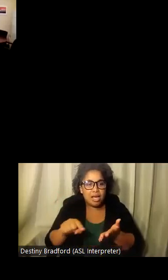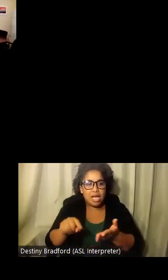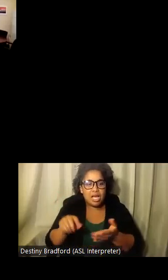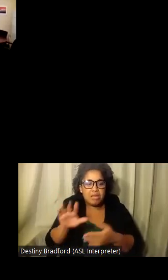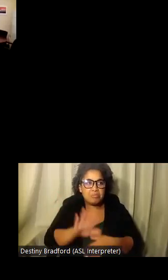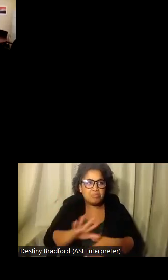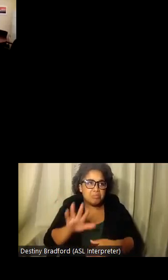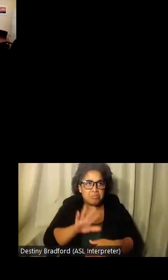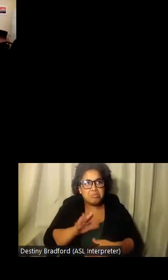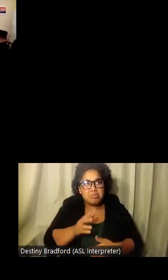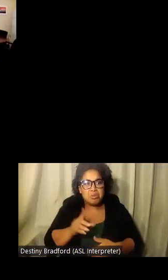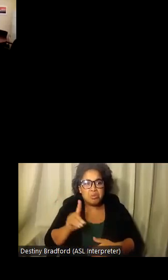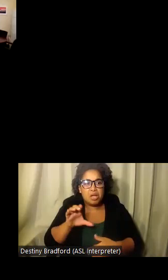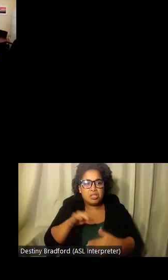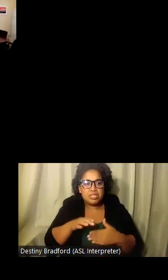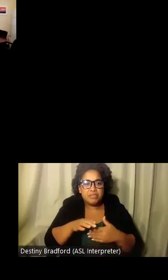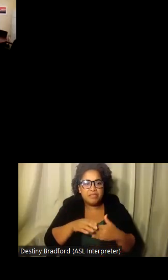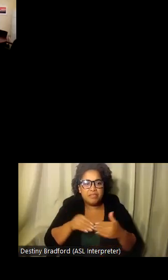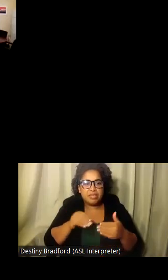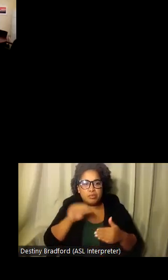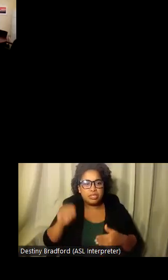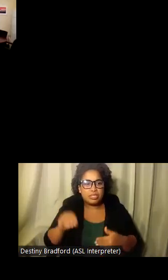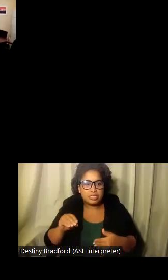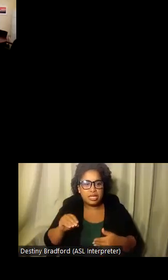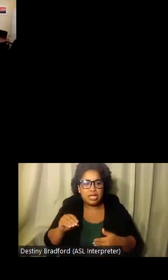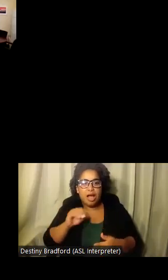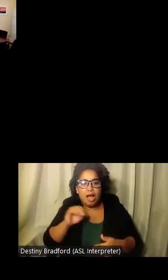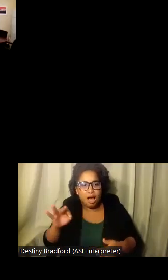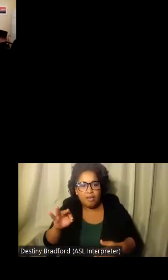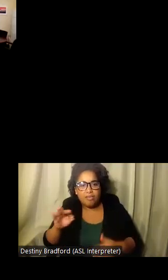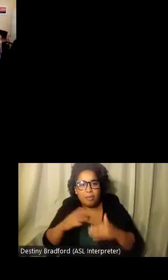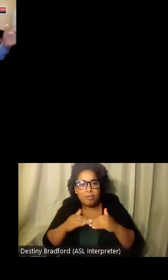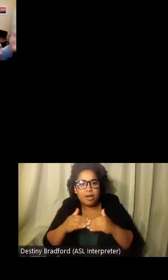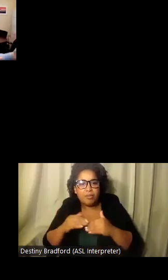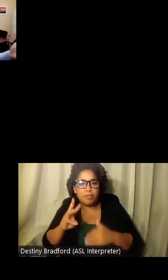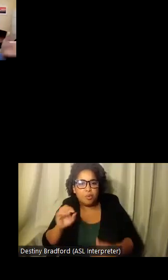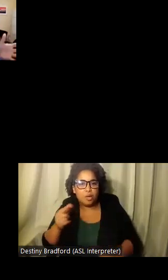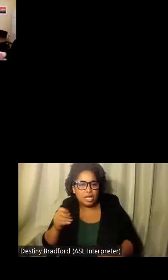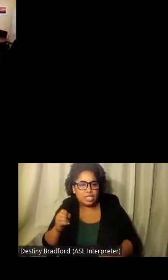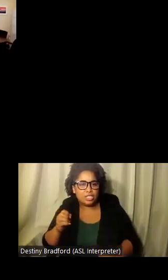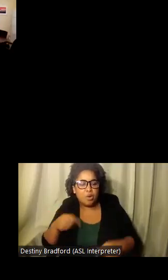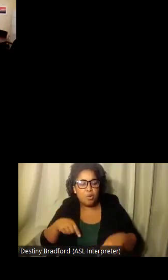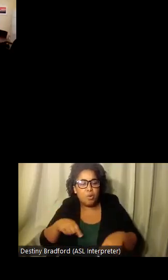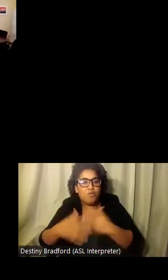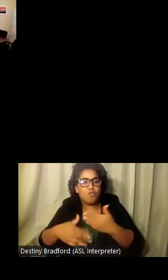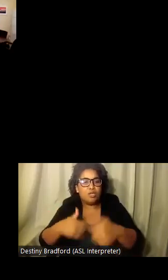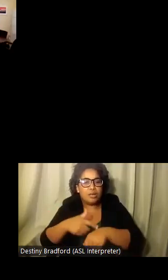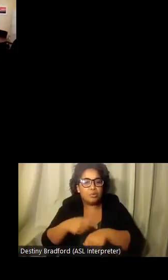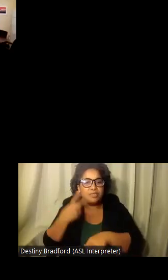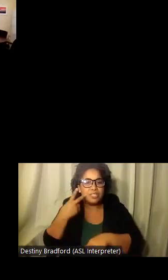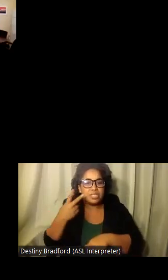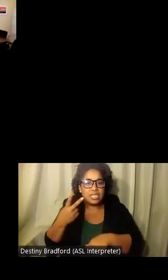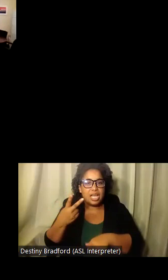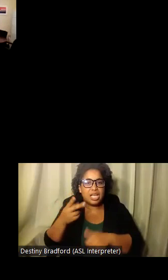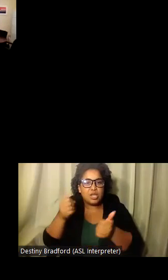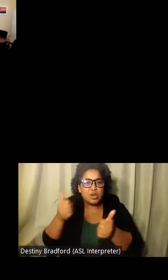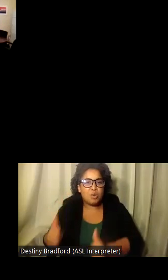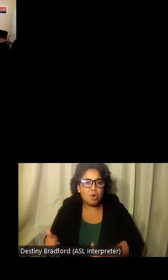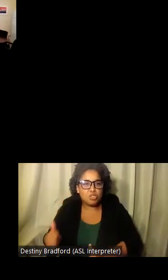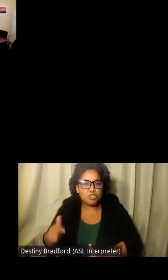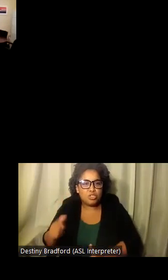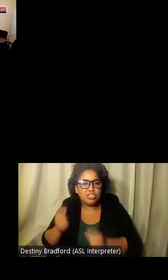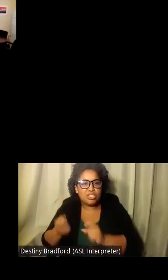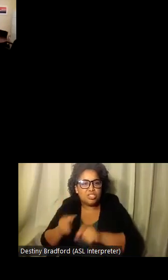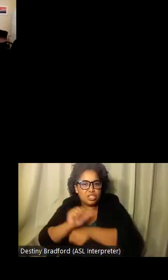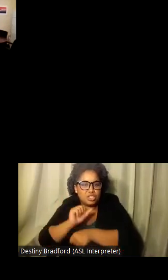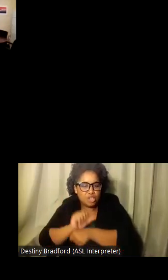that neighborhood of about 150% of the minimum wage. And now over that period of time, we have seen an erosion of the job and the